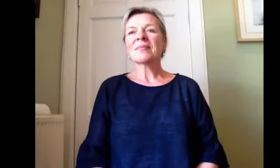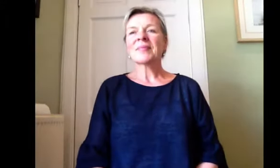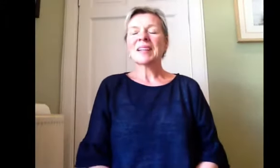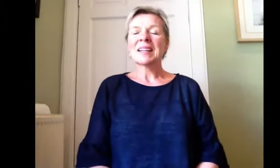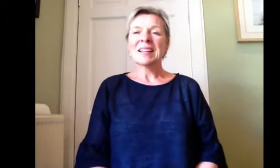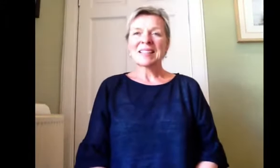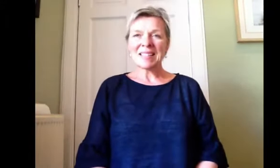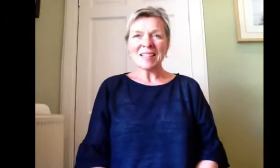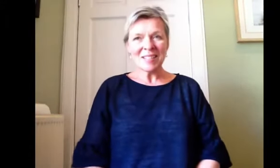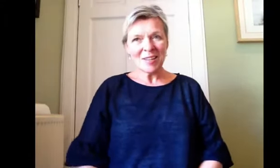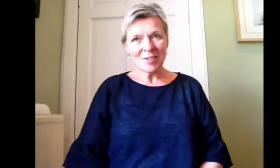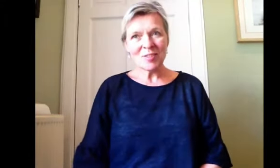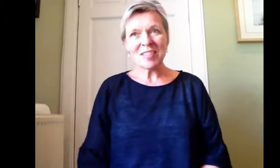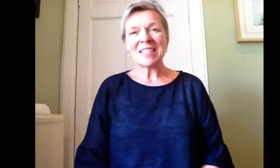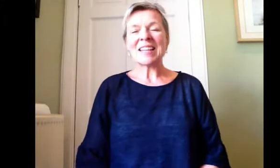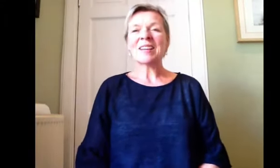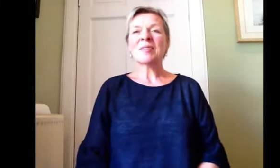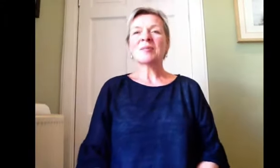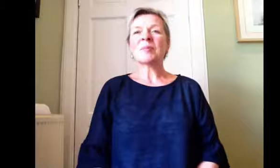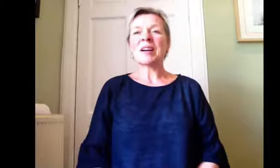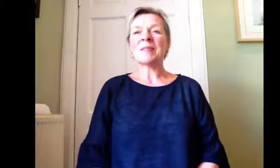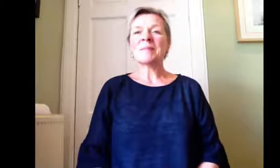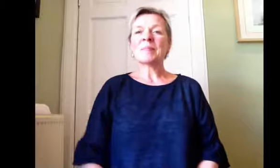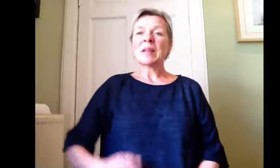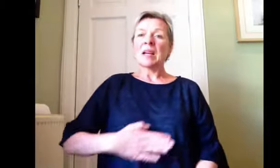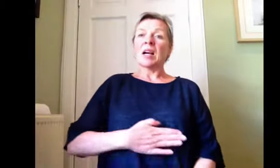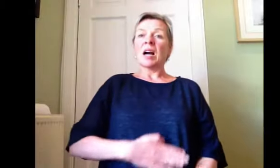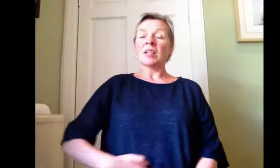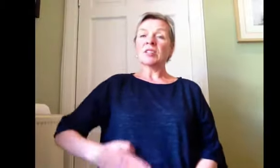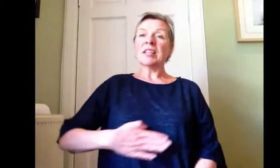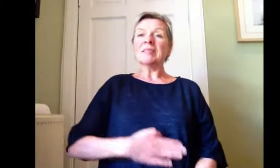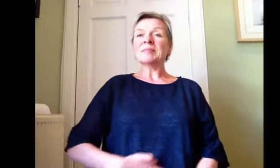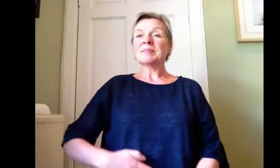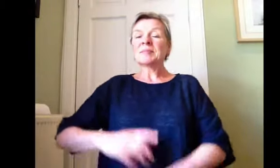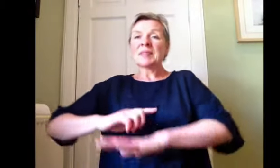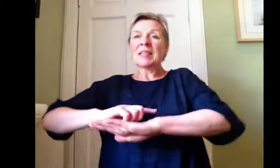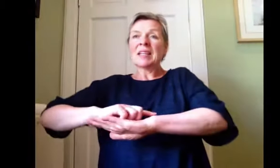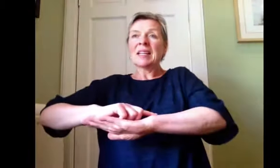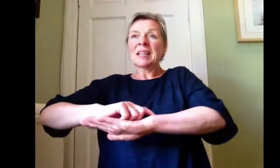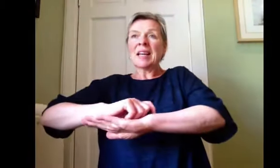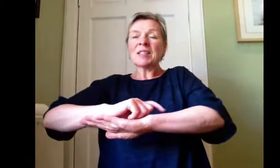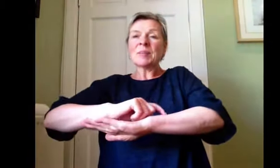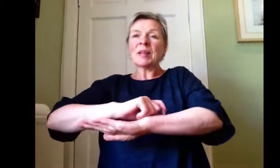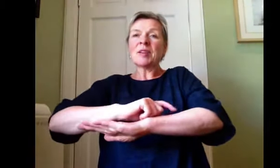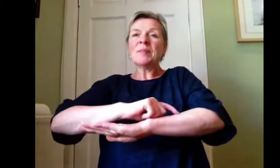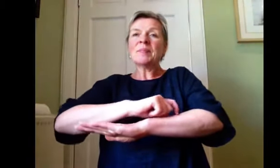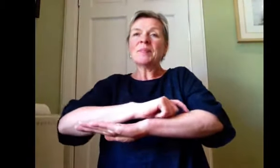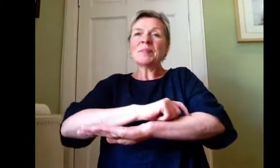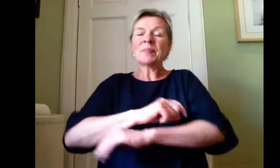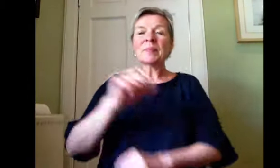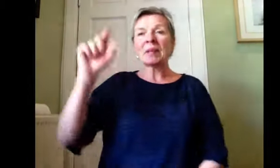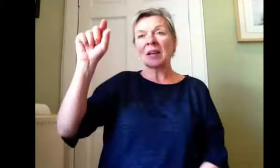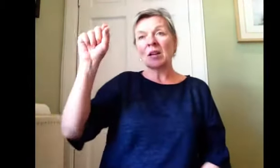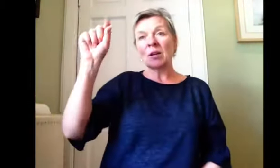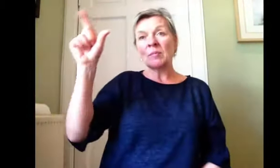The signs I used today were hungry, caterpillar,